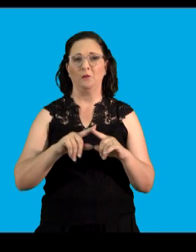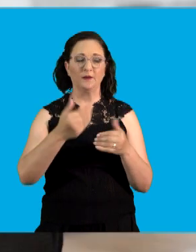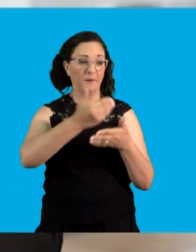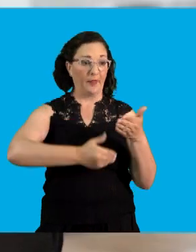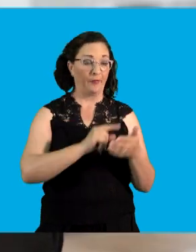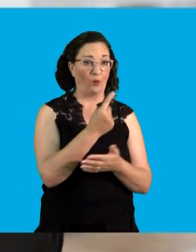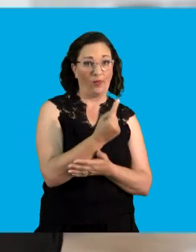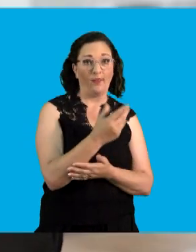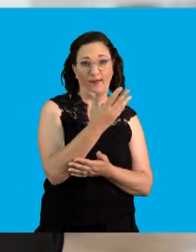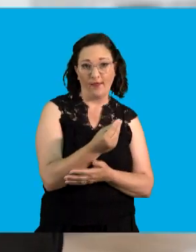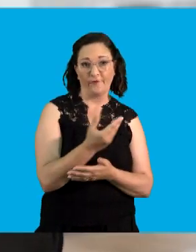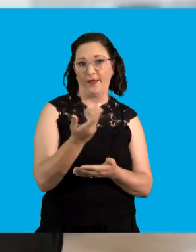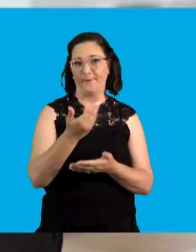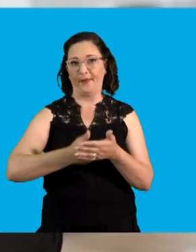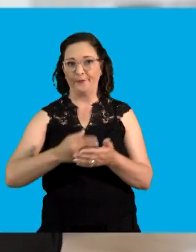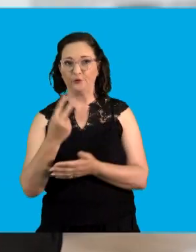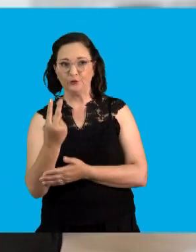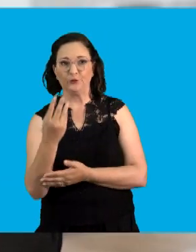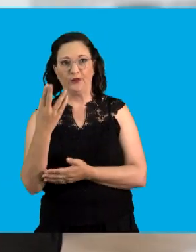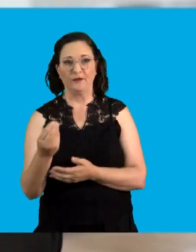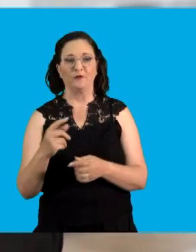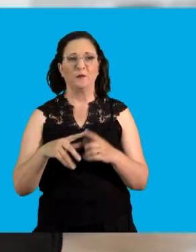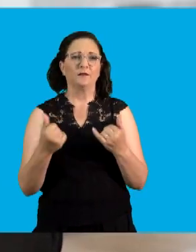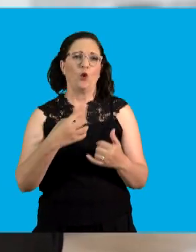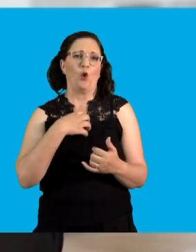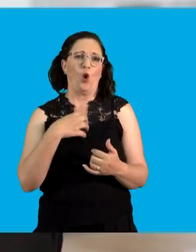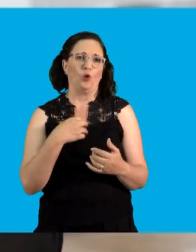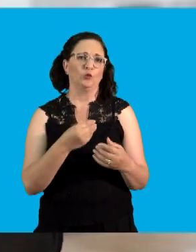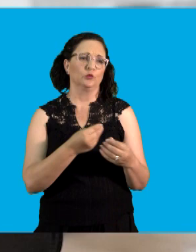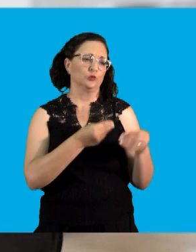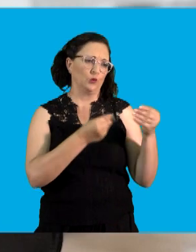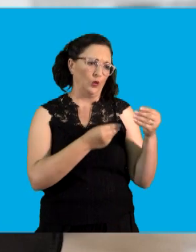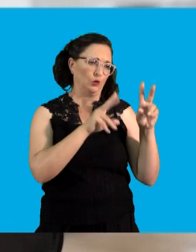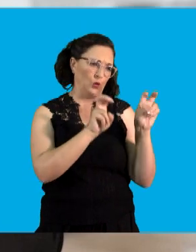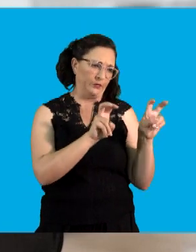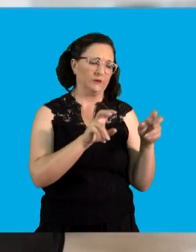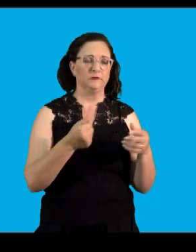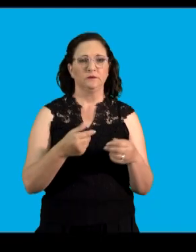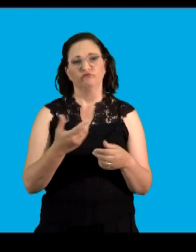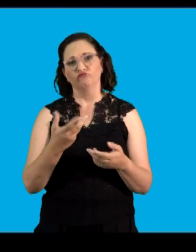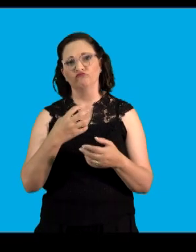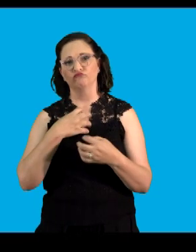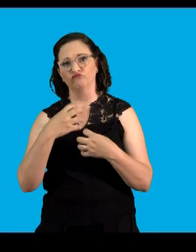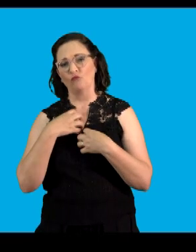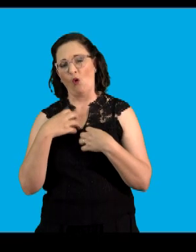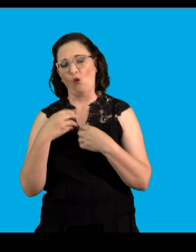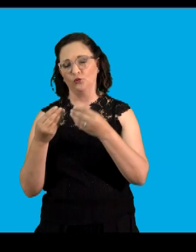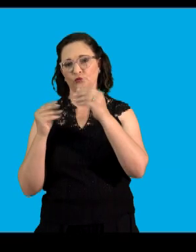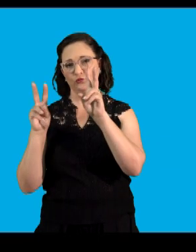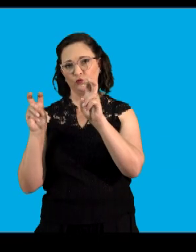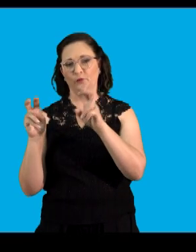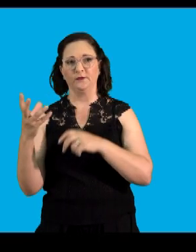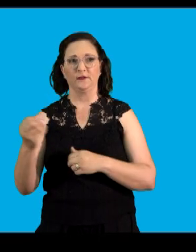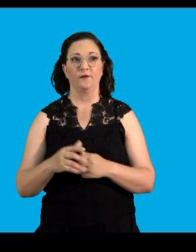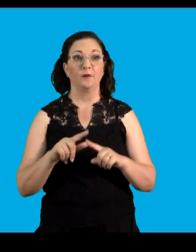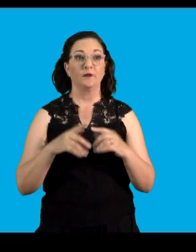1 and Paper 2. So Paper 1 has got its own topics as well as Paper 2. Then we'll look at the overall structure. We're going